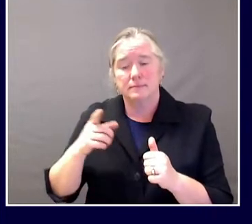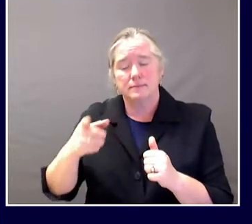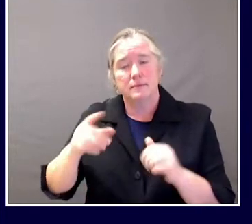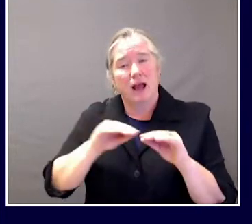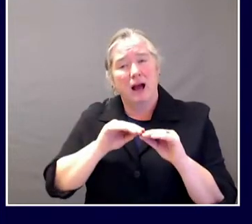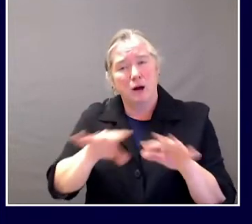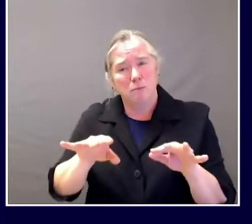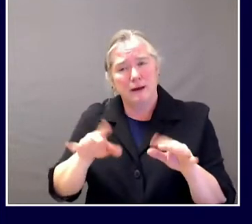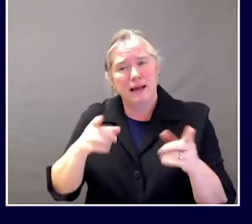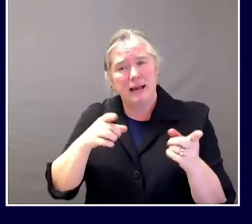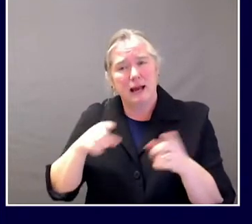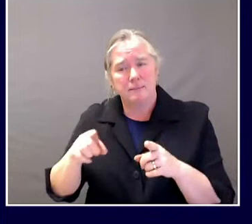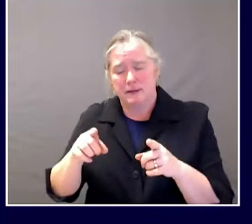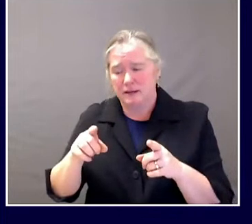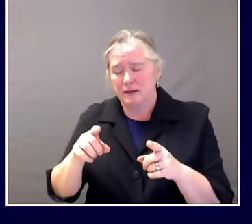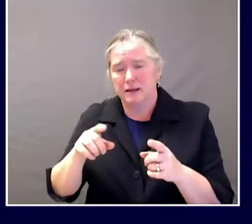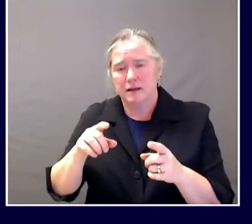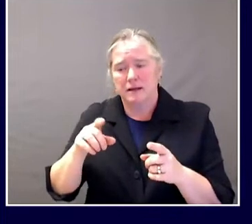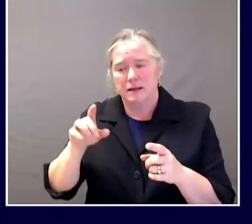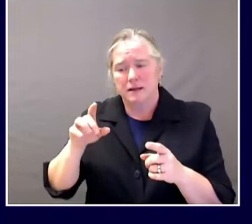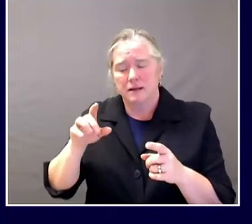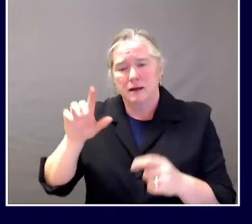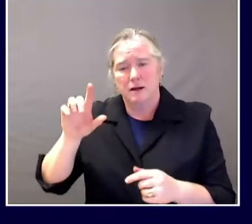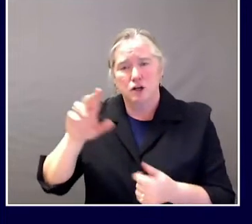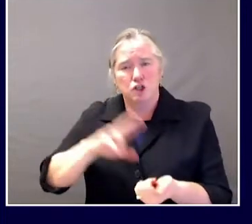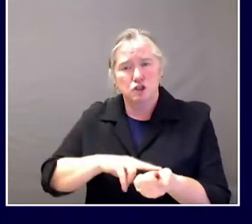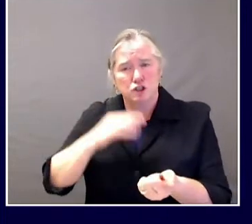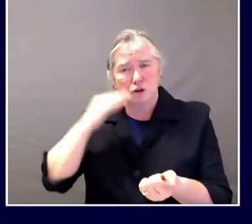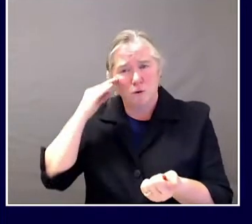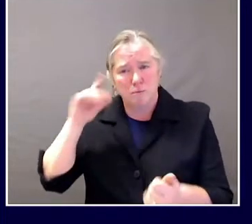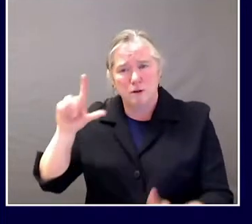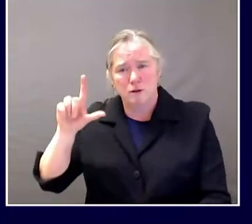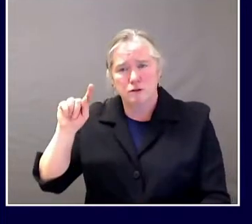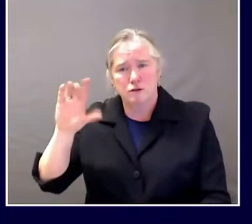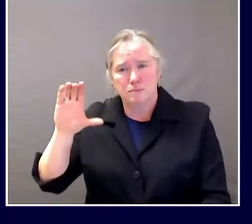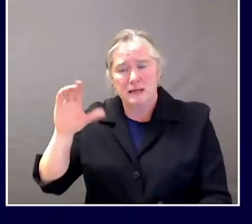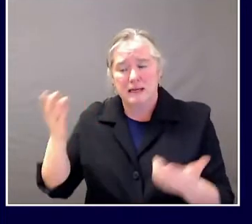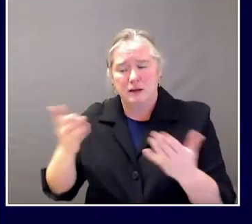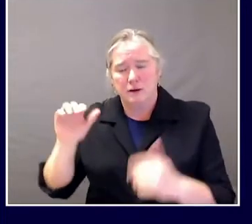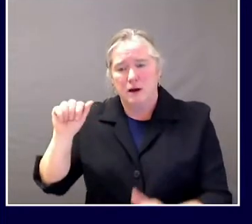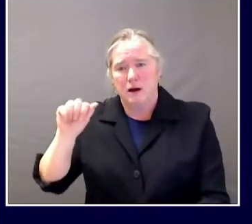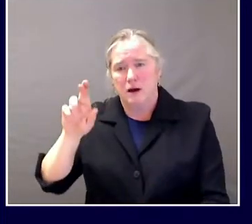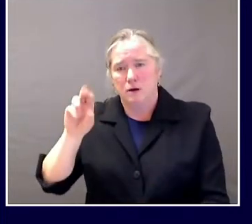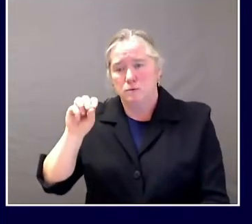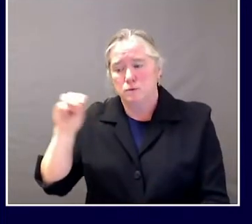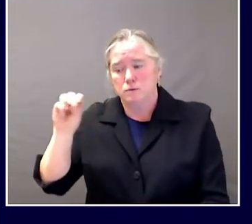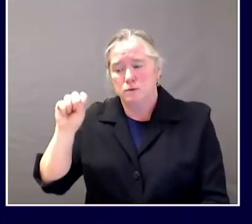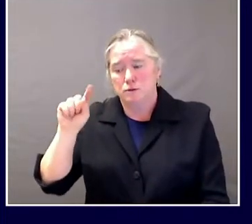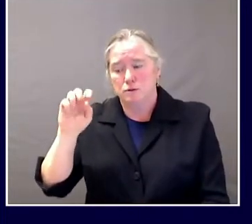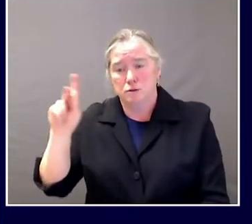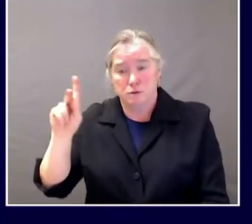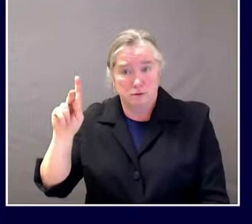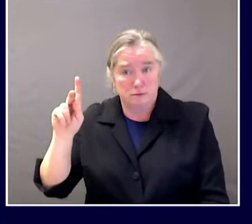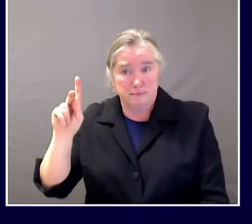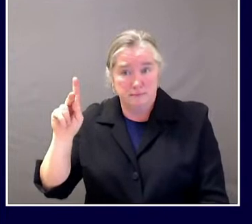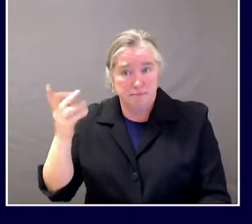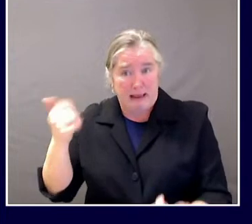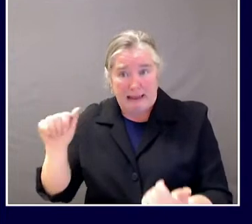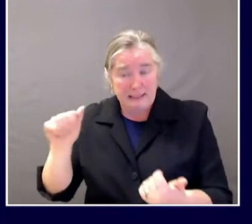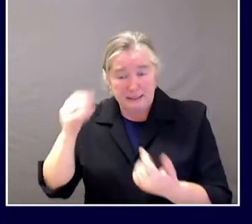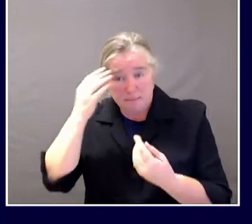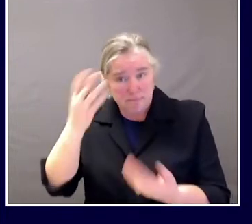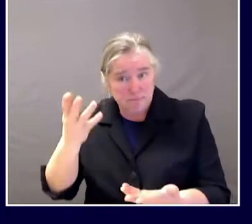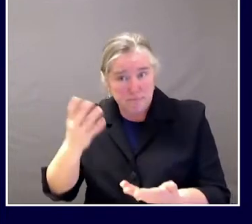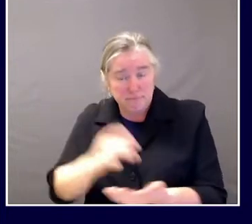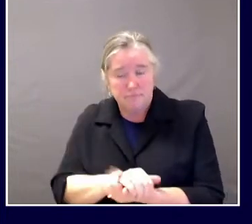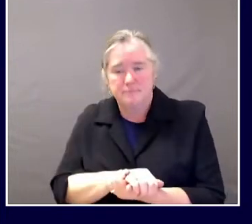happening at some of the nursing homes or long-term care facilities here in Aroostook County. Sure. Ashley, as